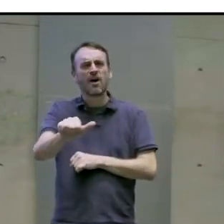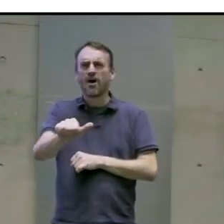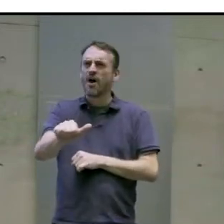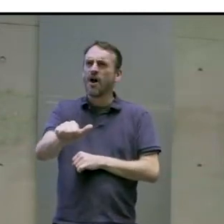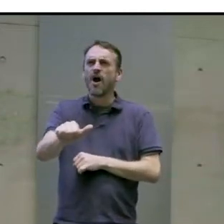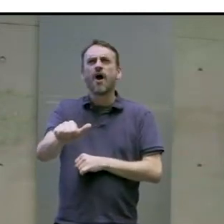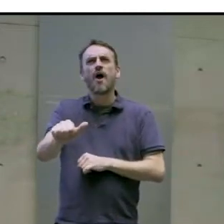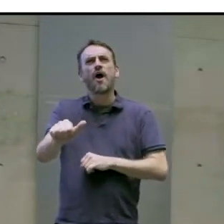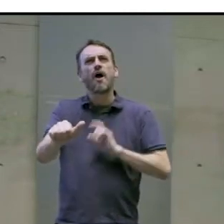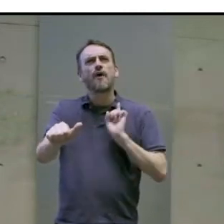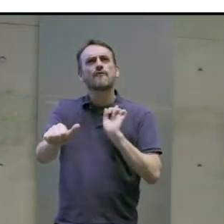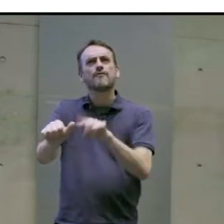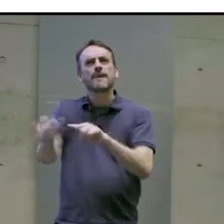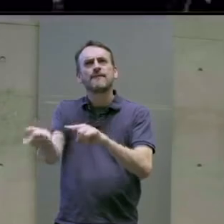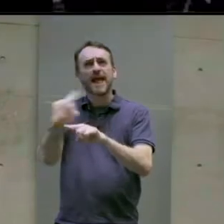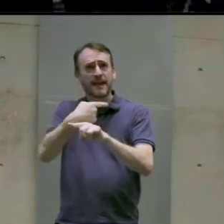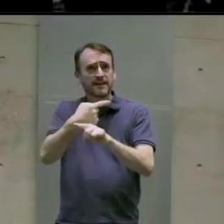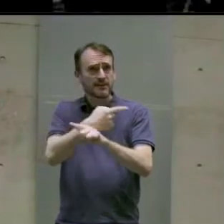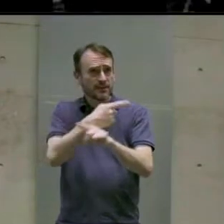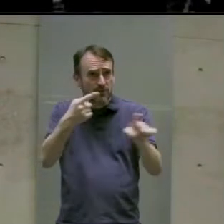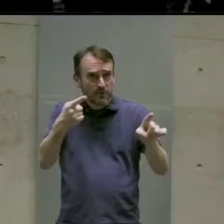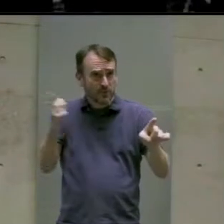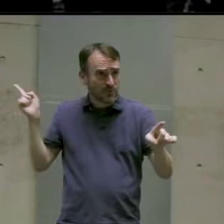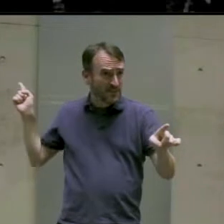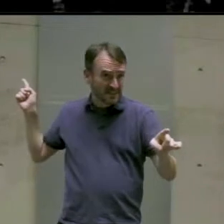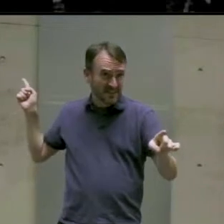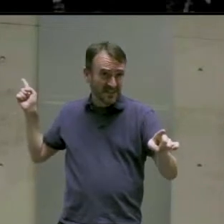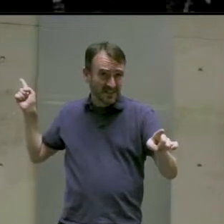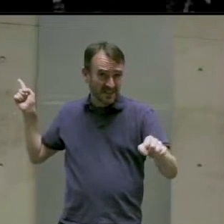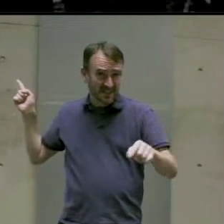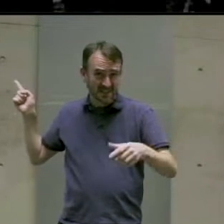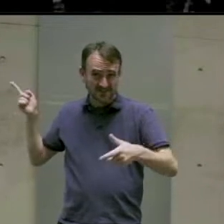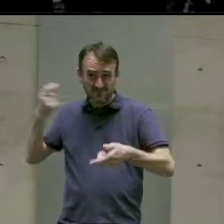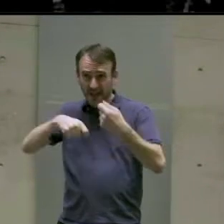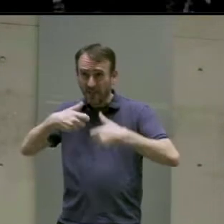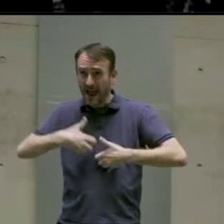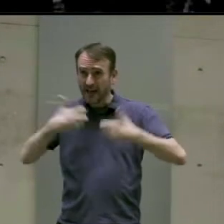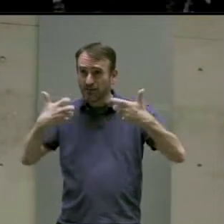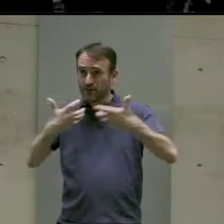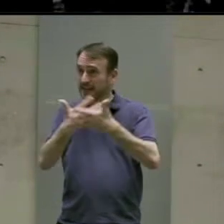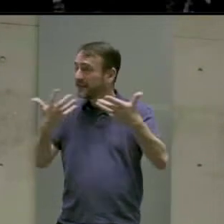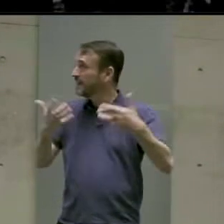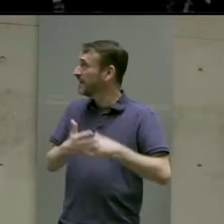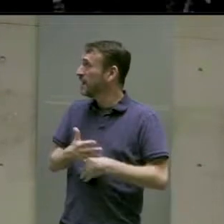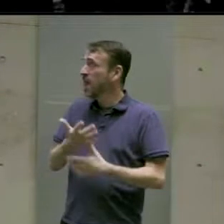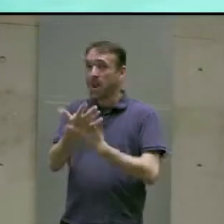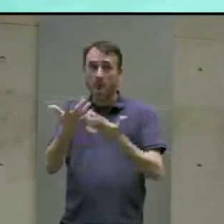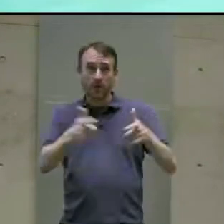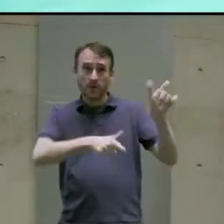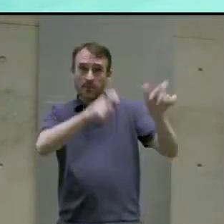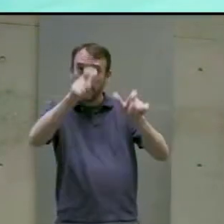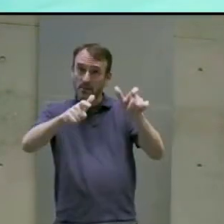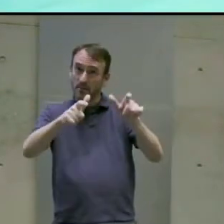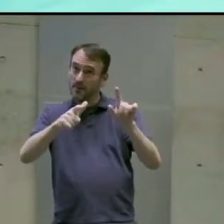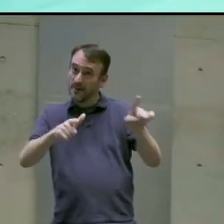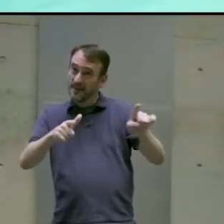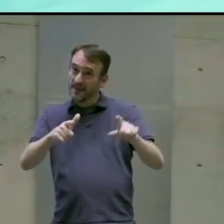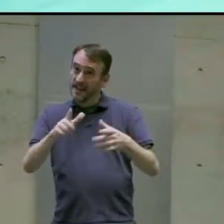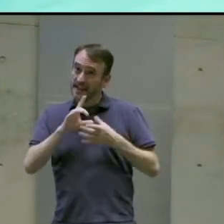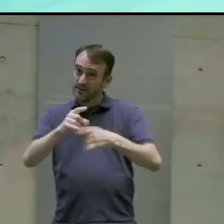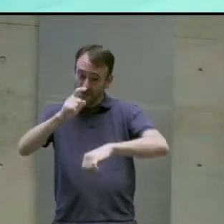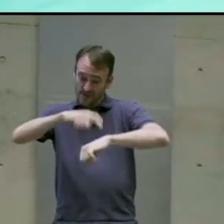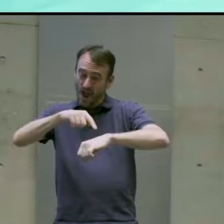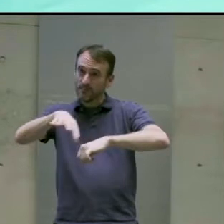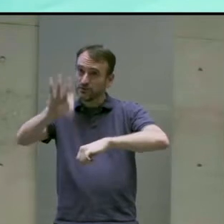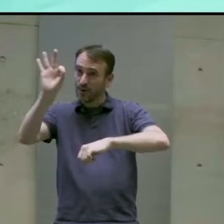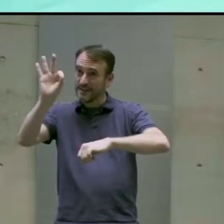of you are going to be quite angry with this one. A lot of people respond very badly to time choices, but I'm going to mention them